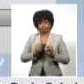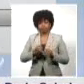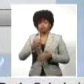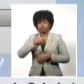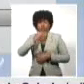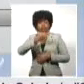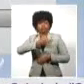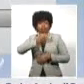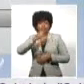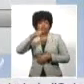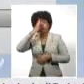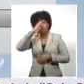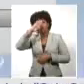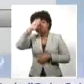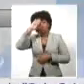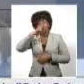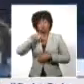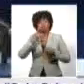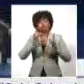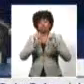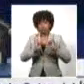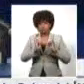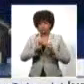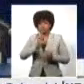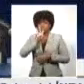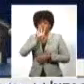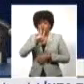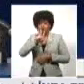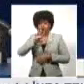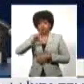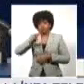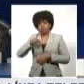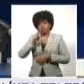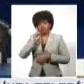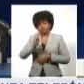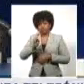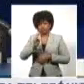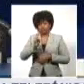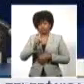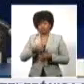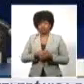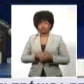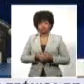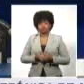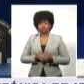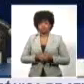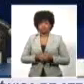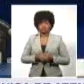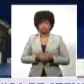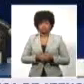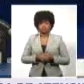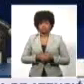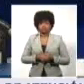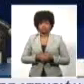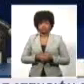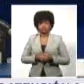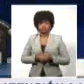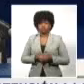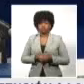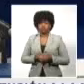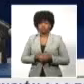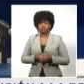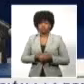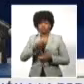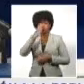Since there is a number of countries that have less fatalities, the lethality of the region of the Americas